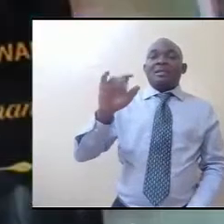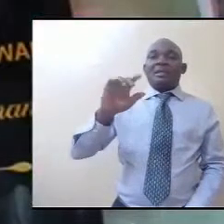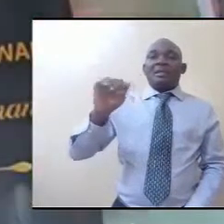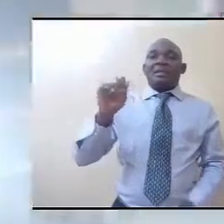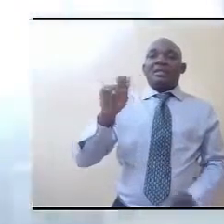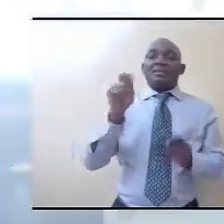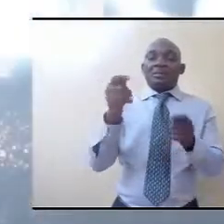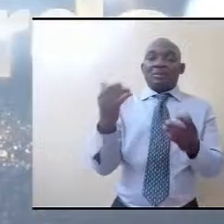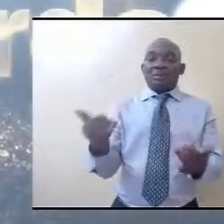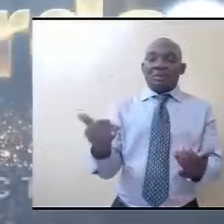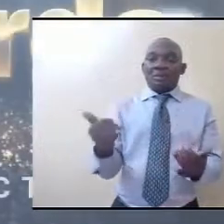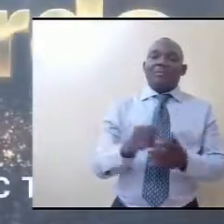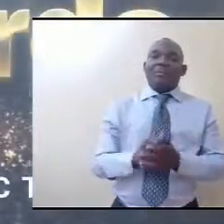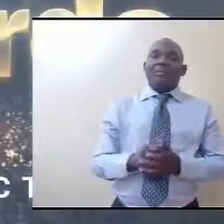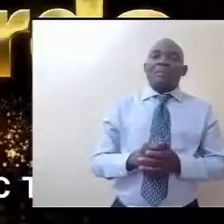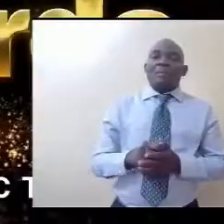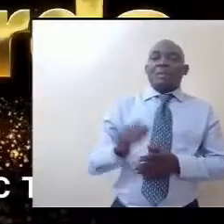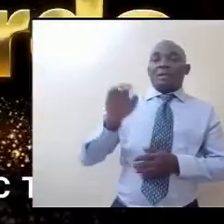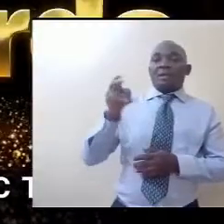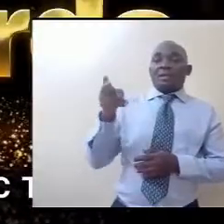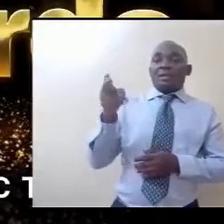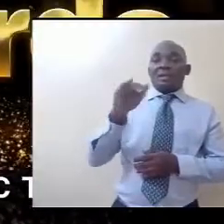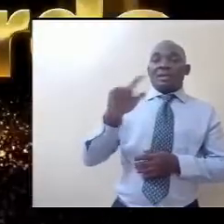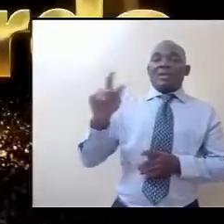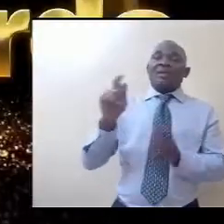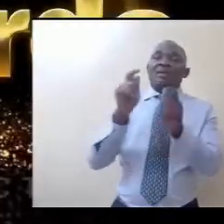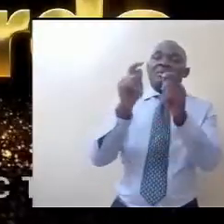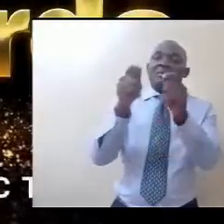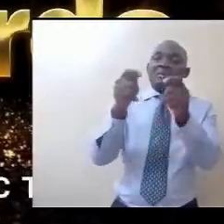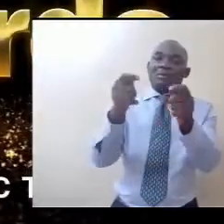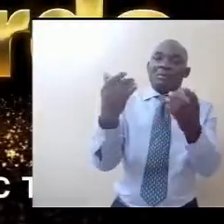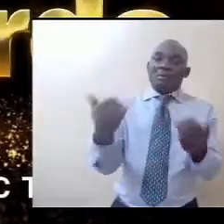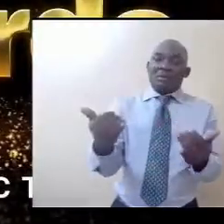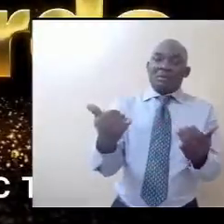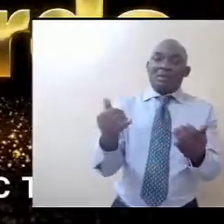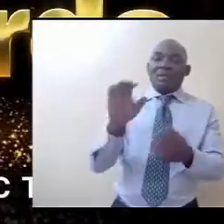+233 277 552 208. Here's the Chill Awards.